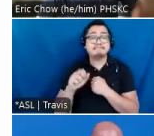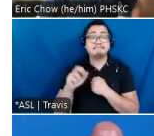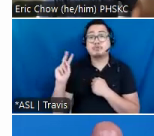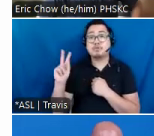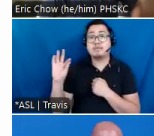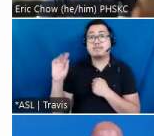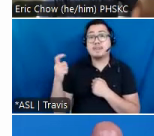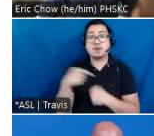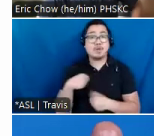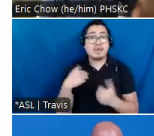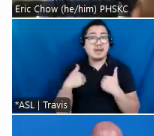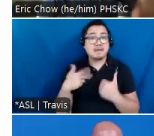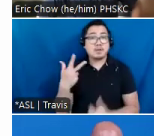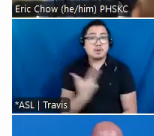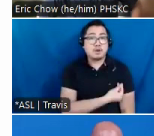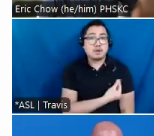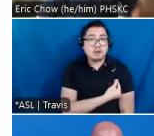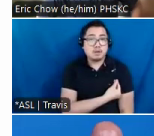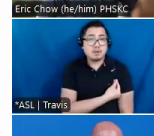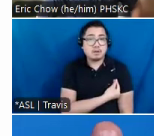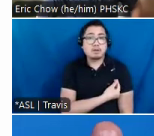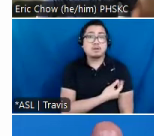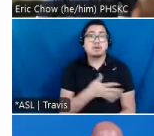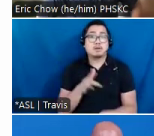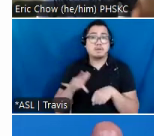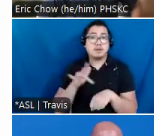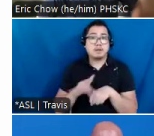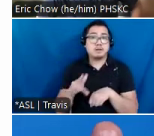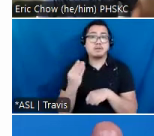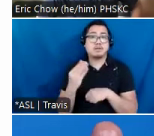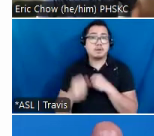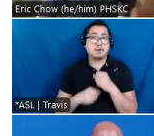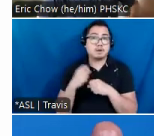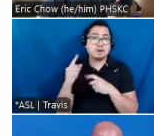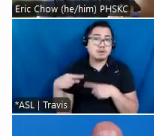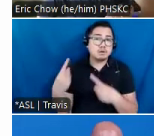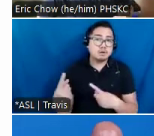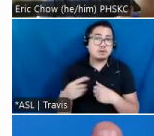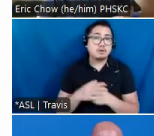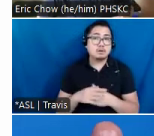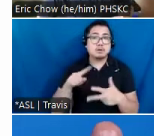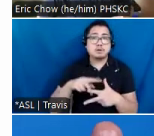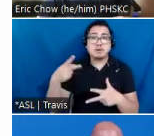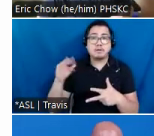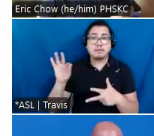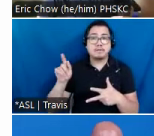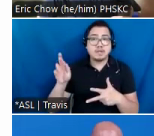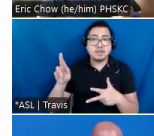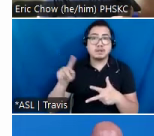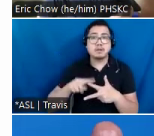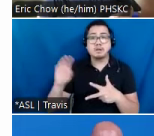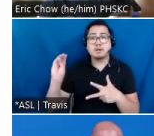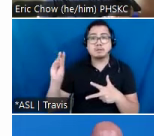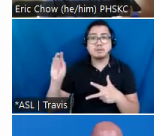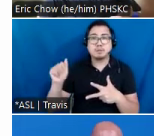have 3 vaccines that have been available over the years. So Pfizer and Moderna, people are most familiar